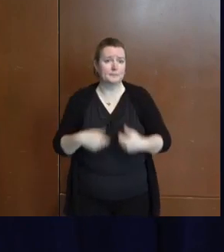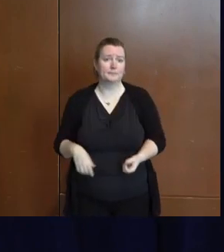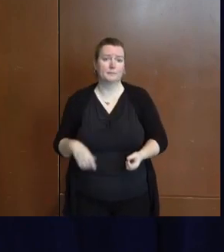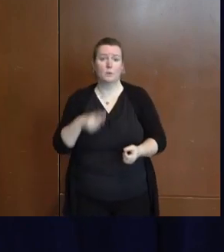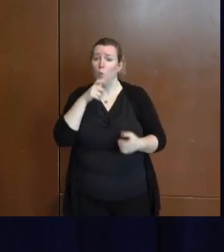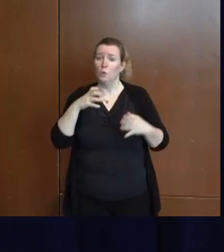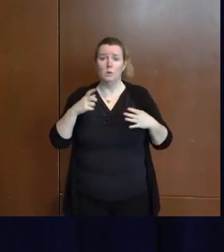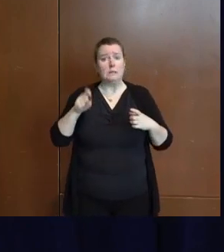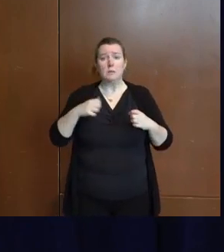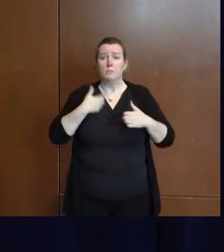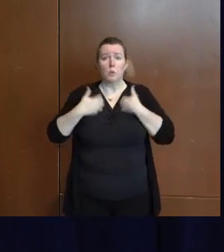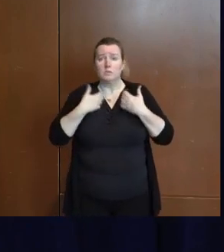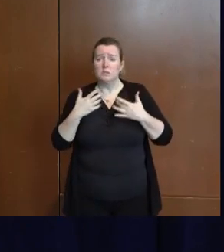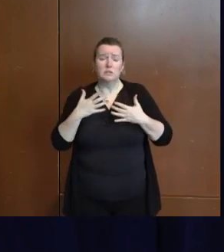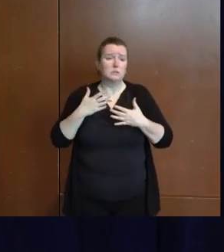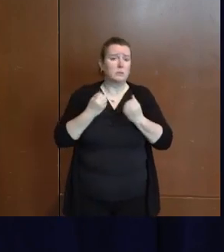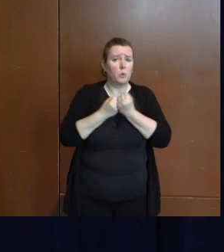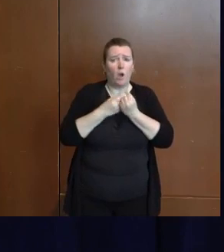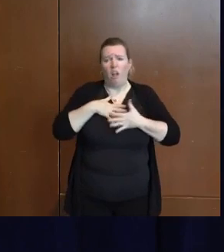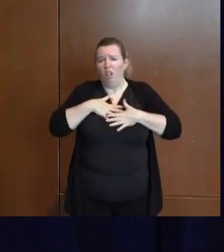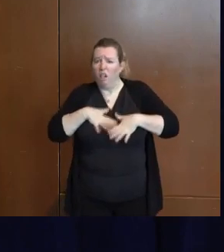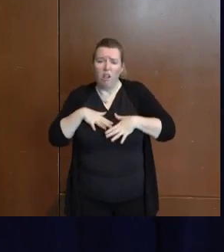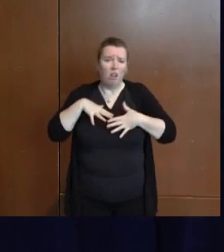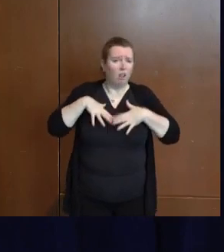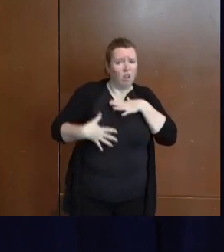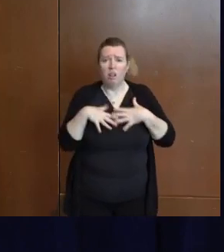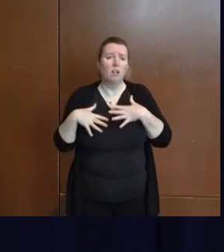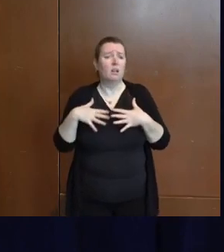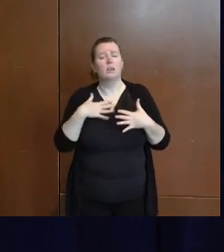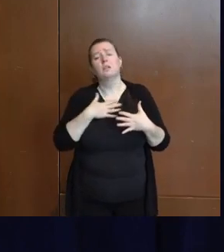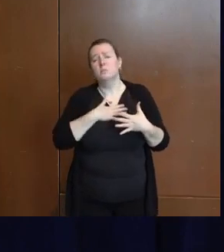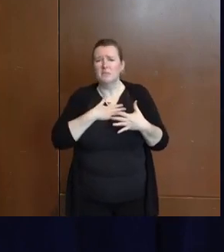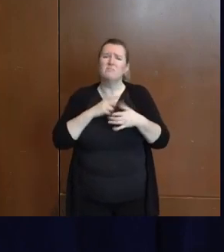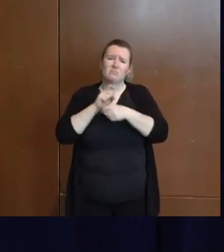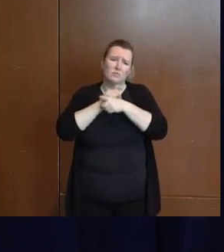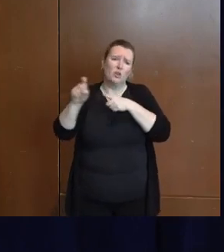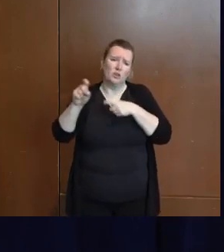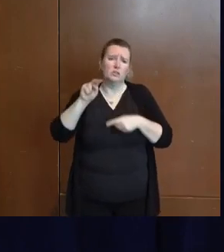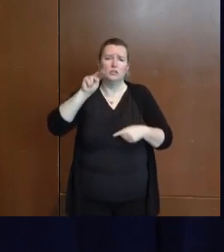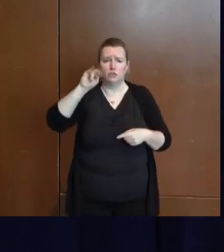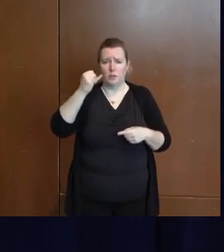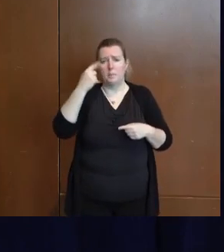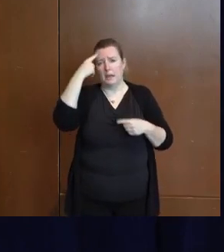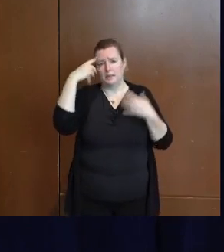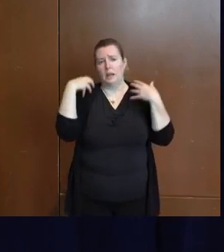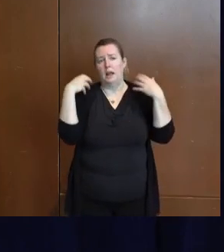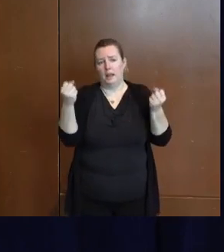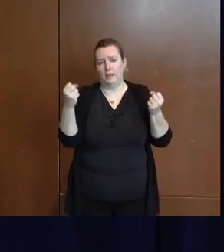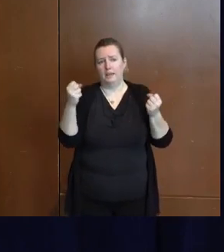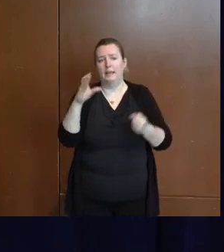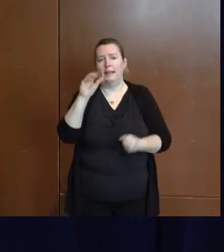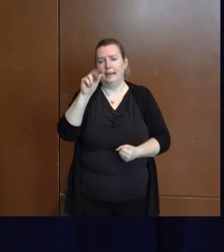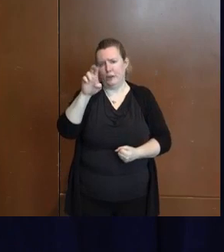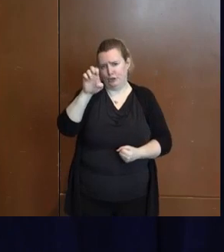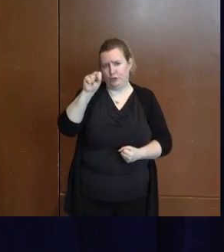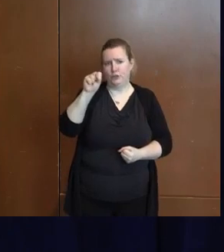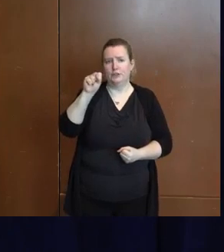this time, I encourage you to call our New Jersey Mental Health Cares hotline